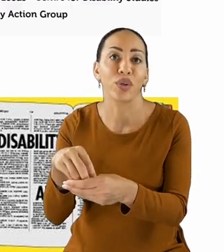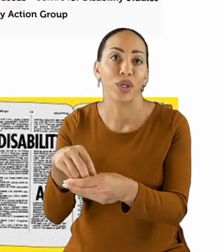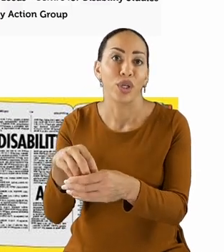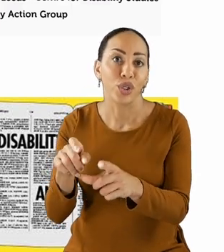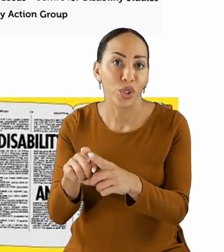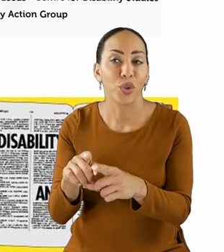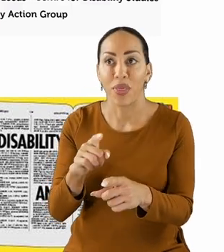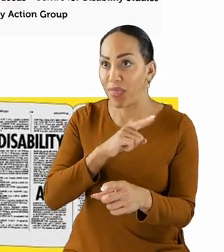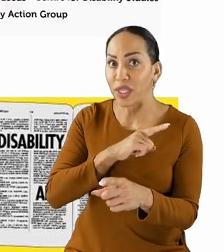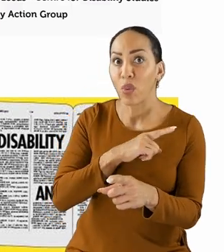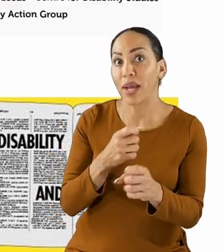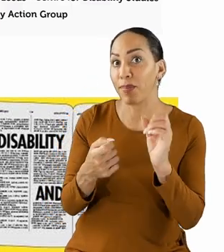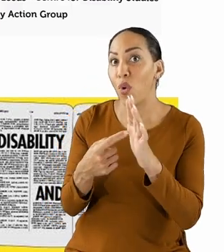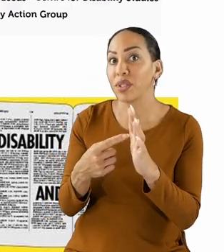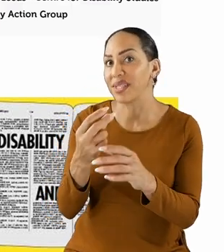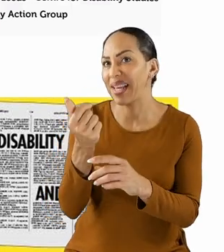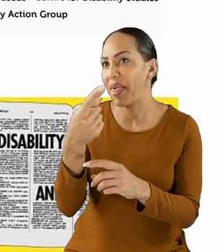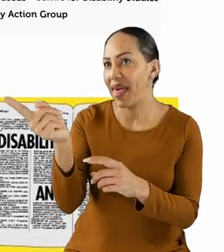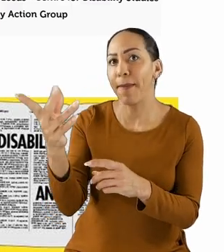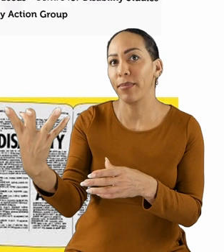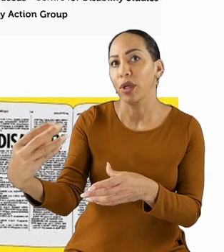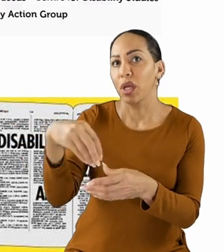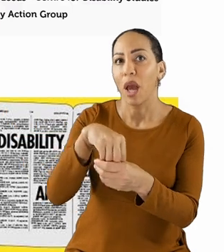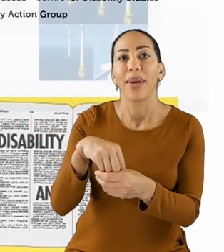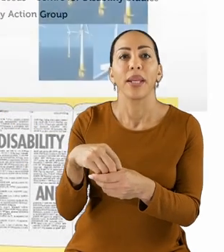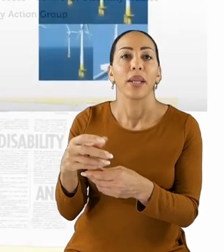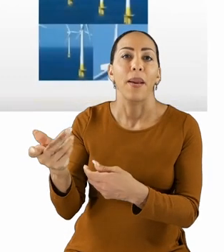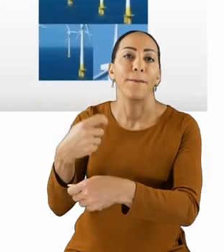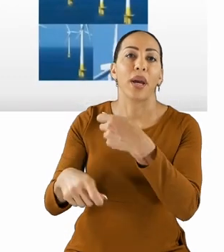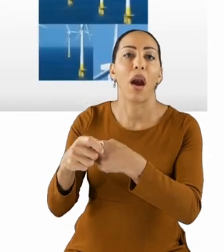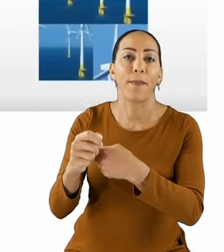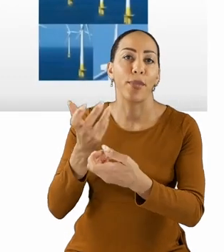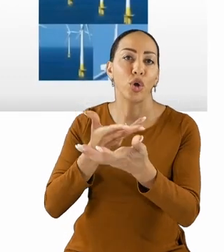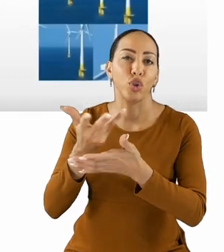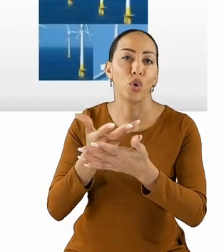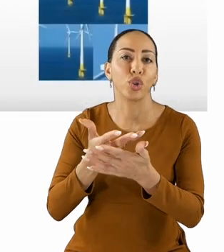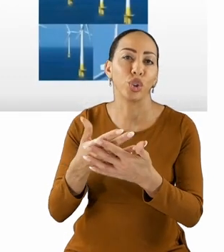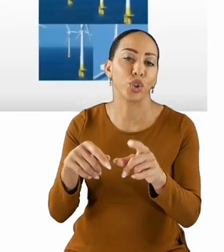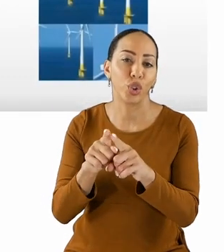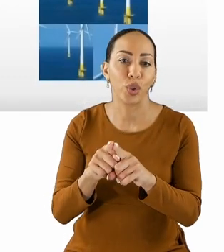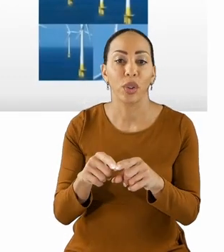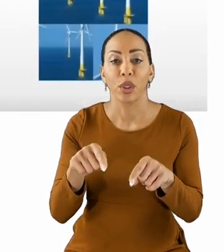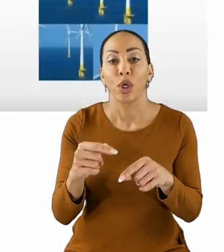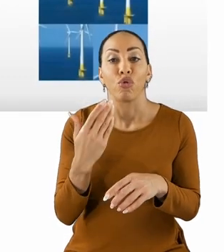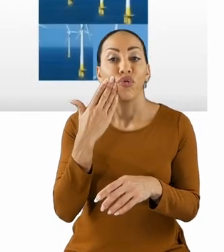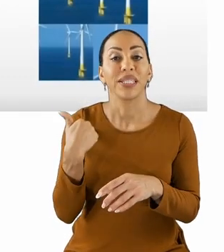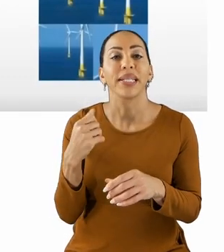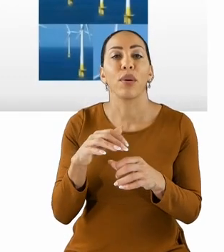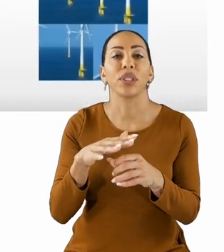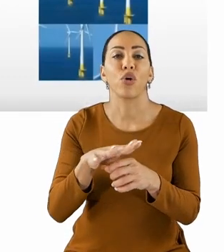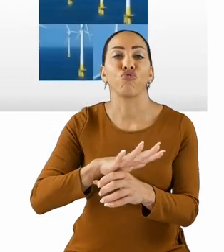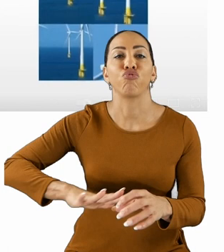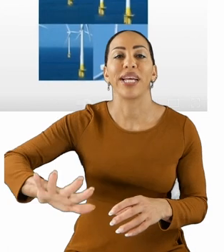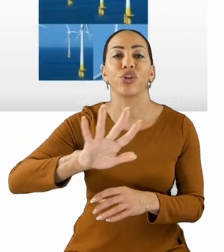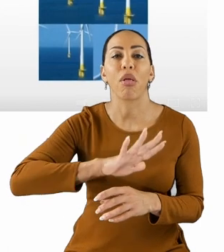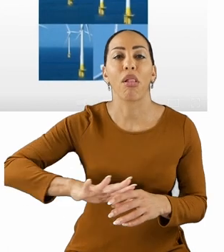come in as consultants on the project as well. So let's just go on. I think I've got one more. Yeah, so there was a regional news piece. So